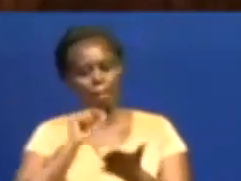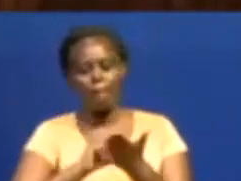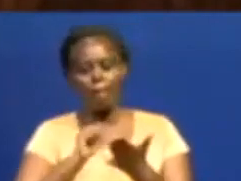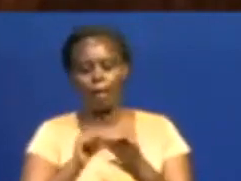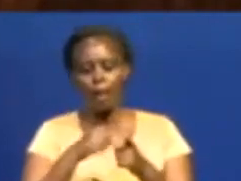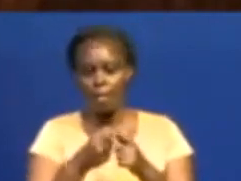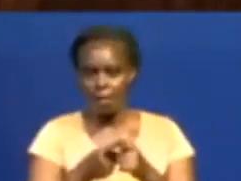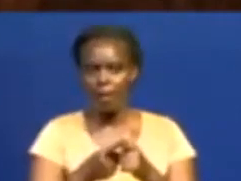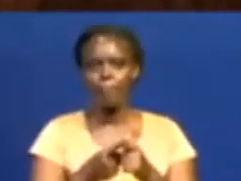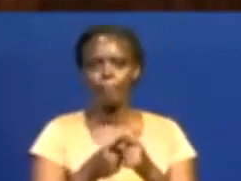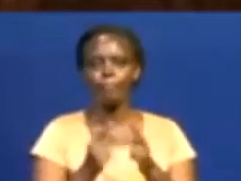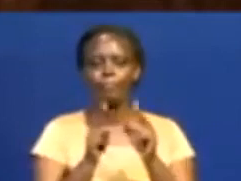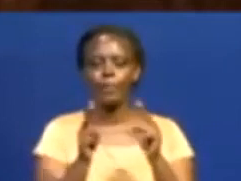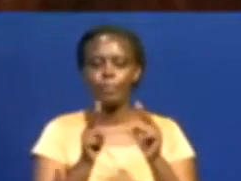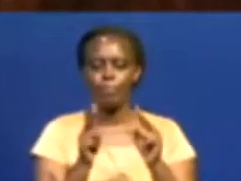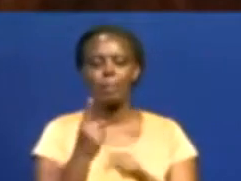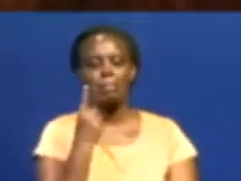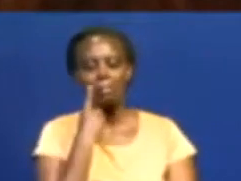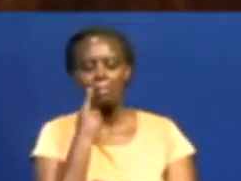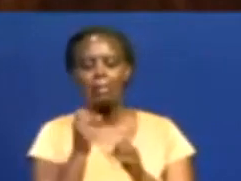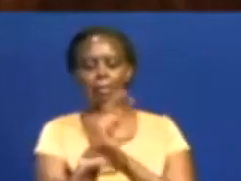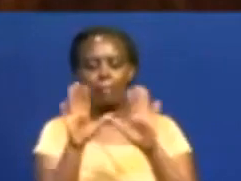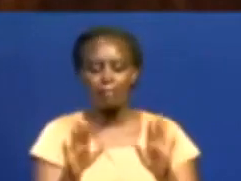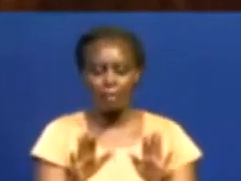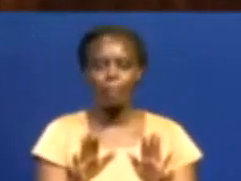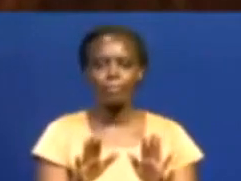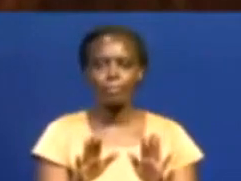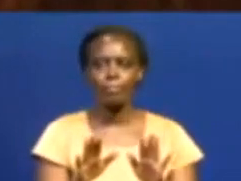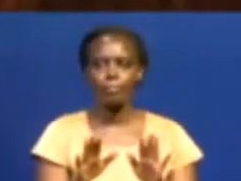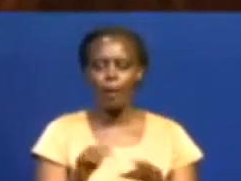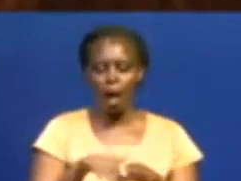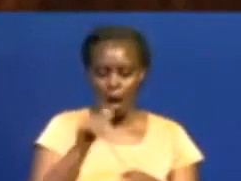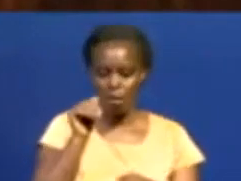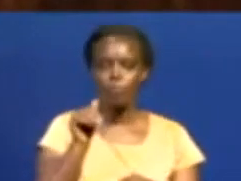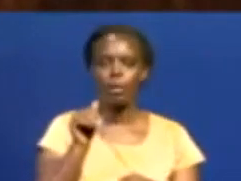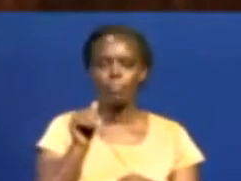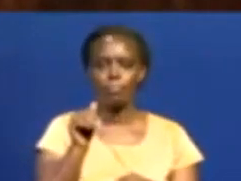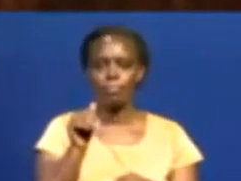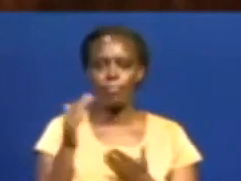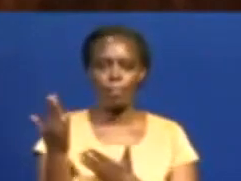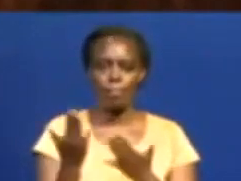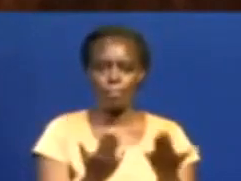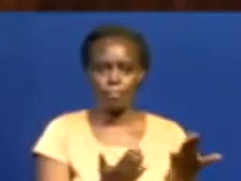then it will be very visible and invisible outcomes that bring